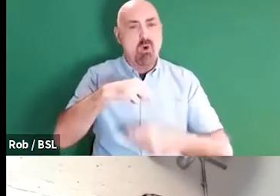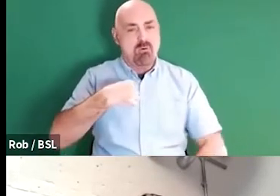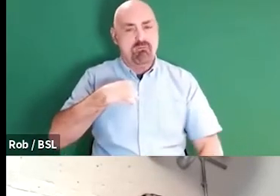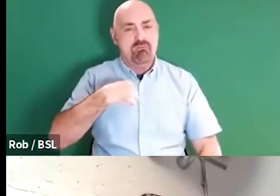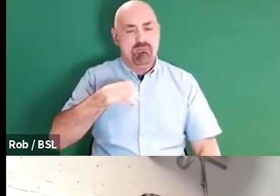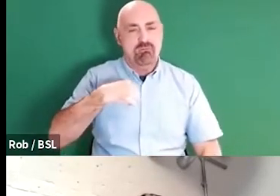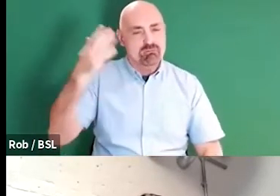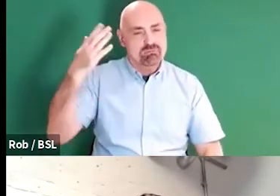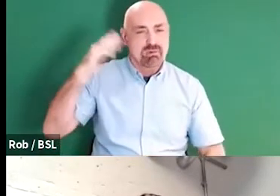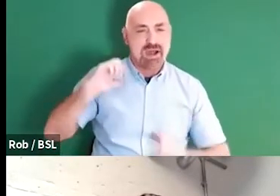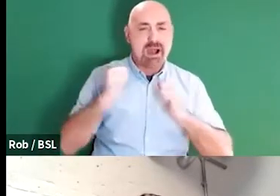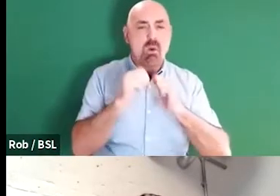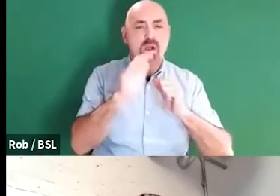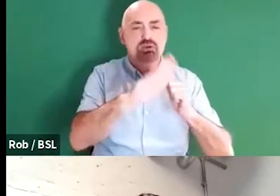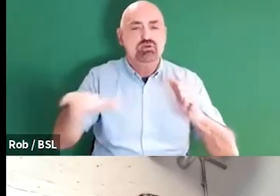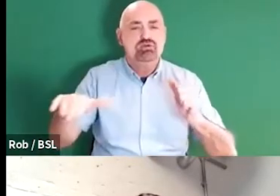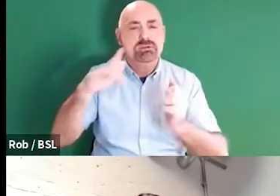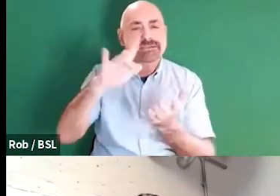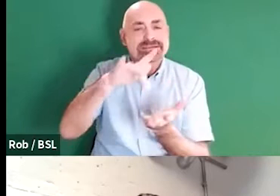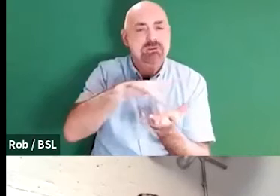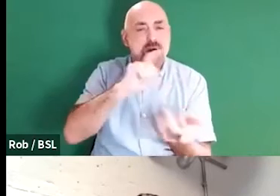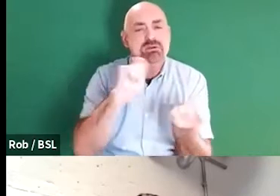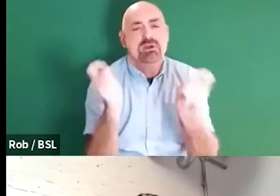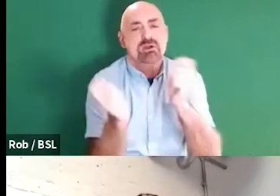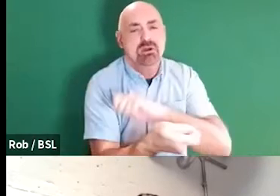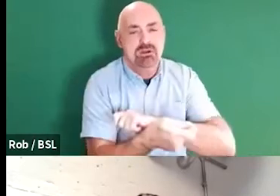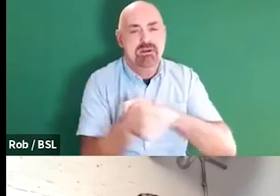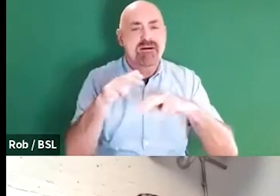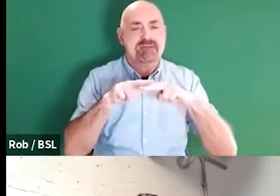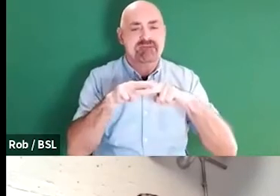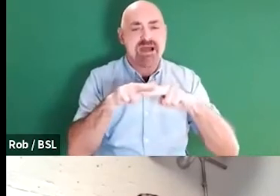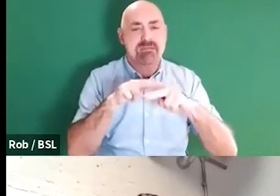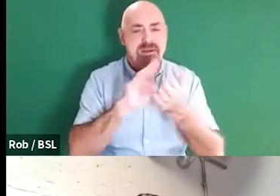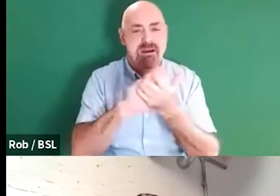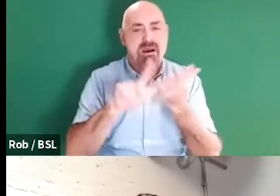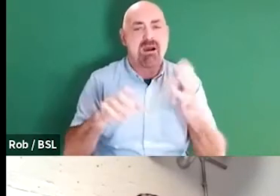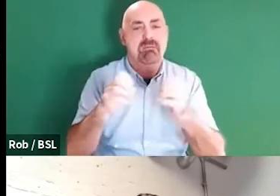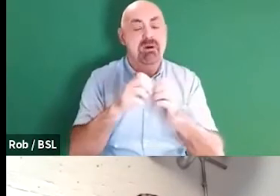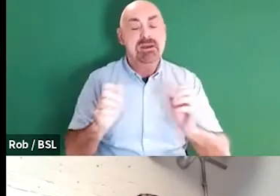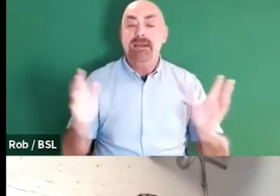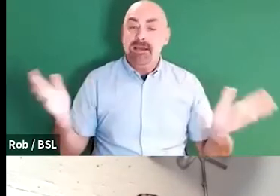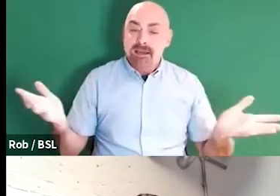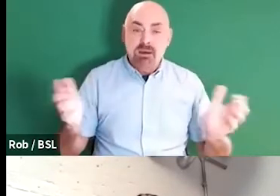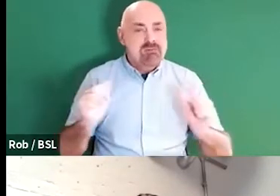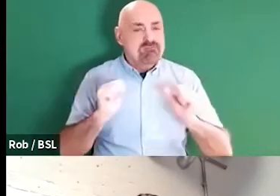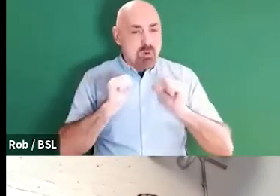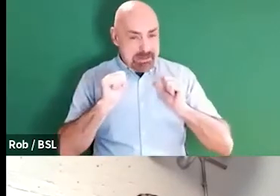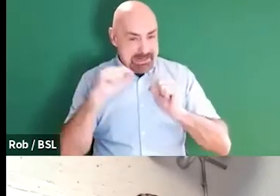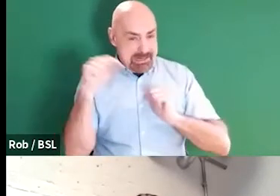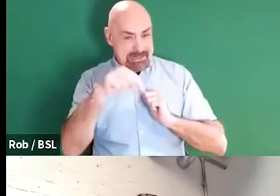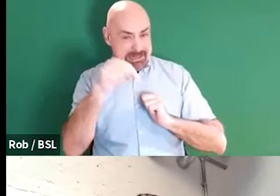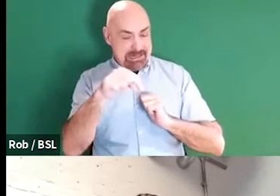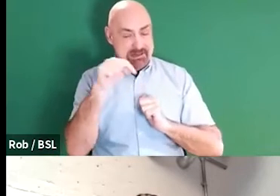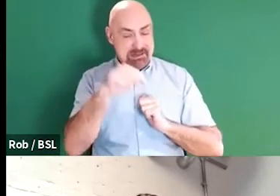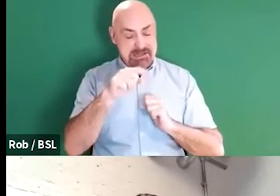our children's centres into family hubs. I think for me, the difference family hubs can make for